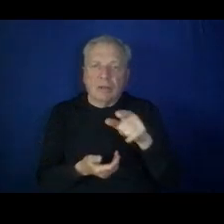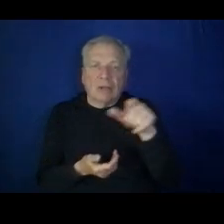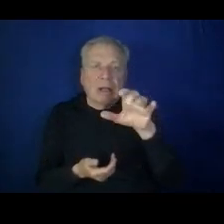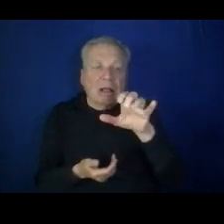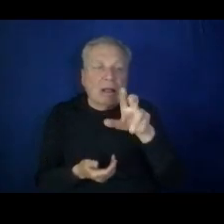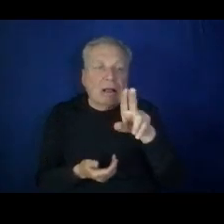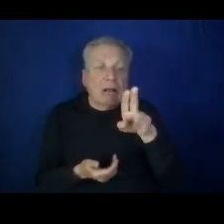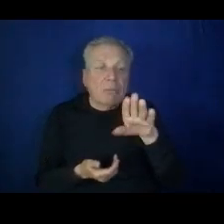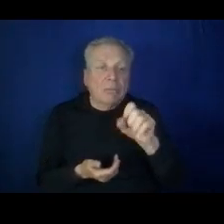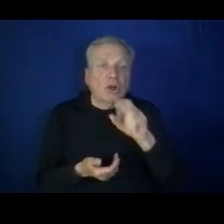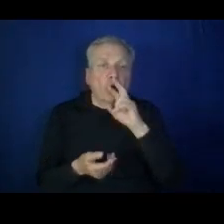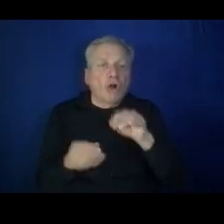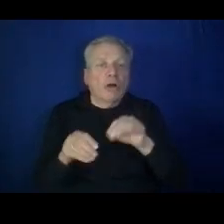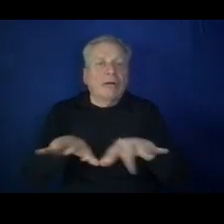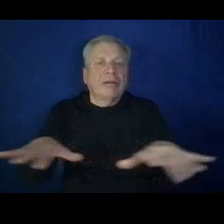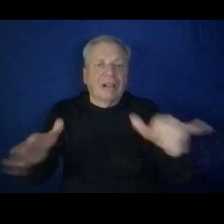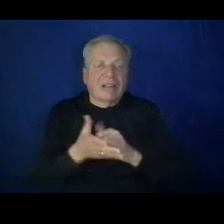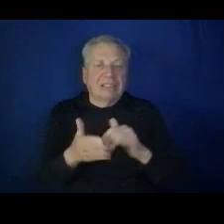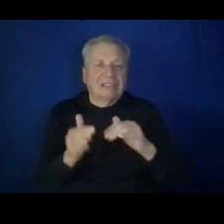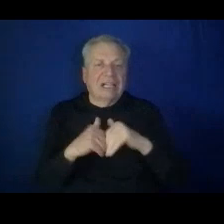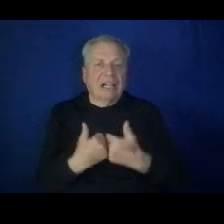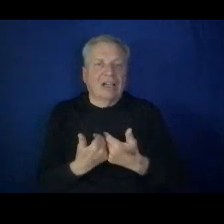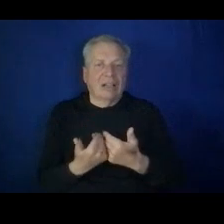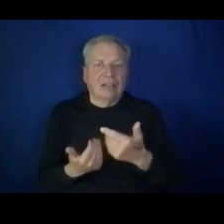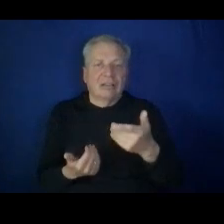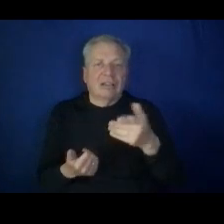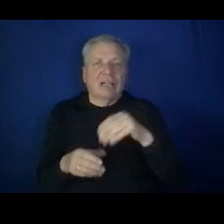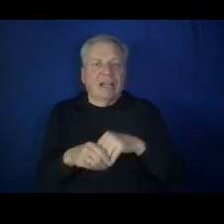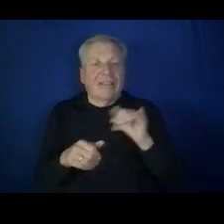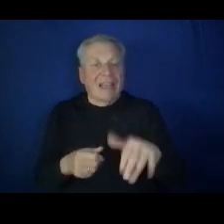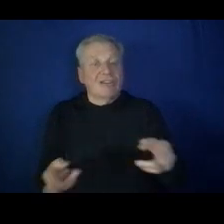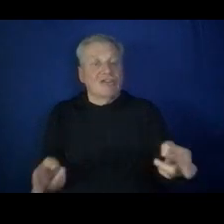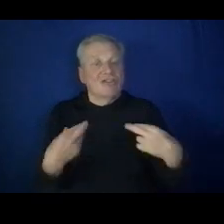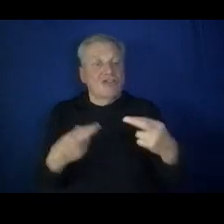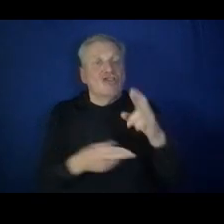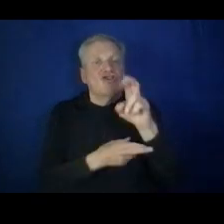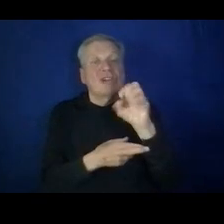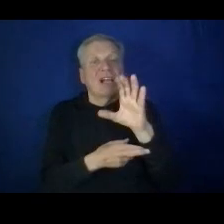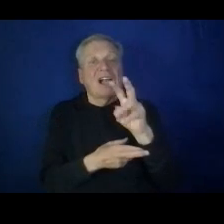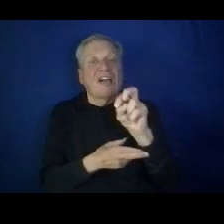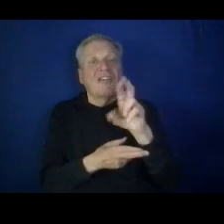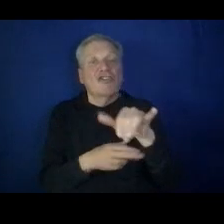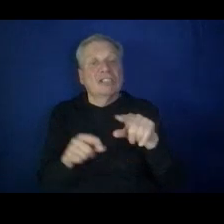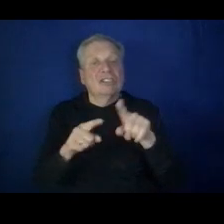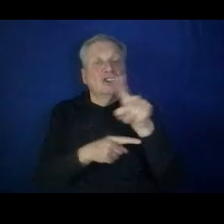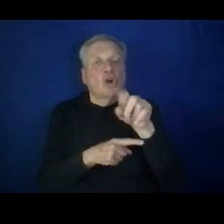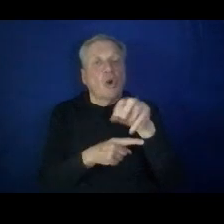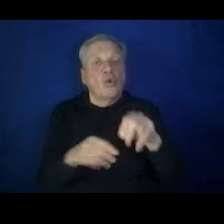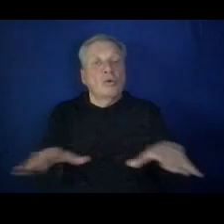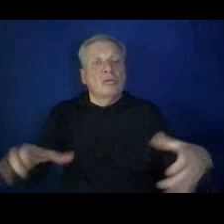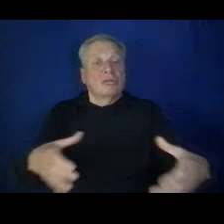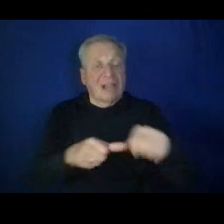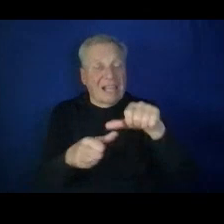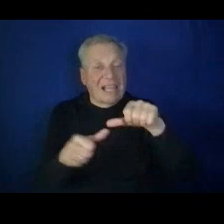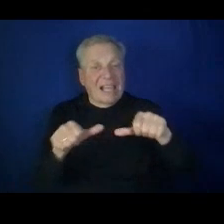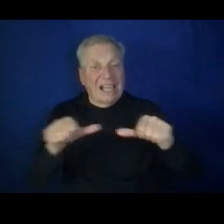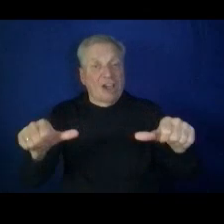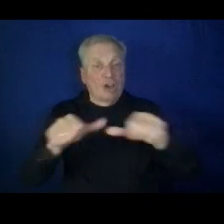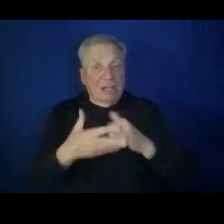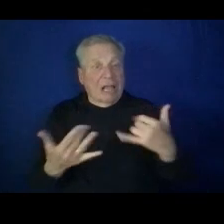are dispersing out, and that's how first the recovery zone was filled, and then the demographic monitoring area is filled. And now we're at a point where bears are